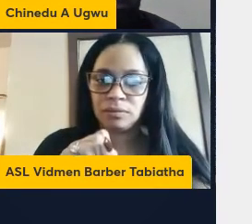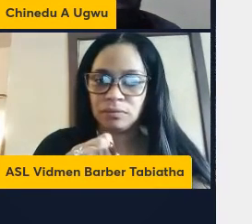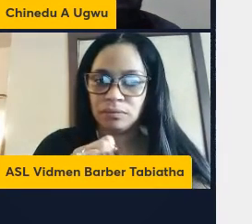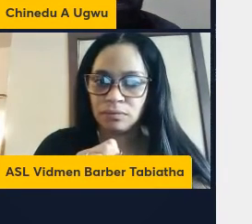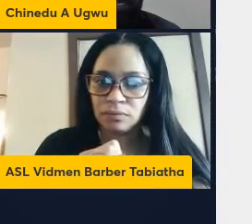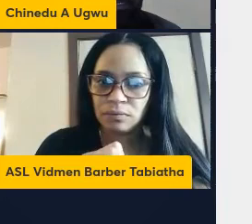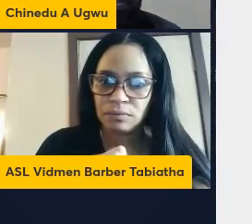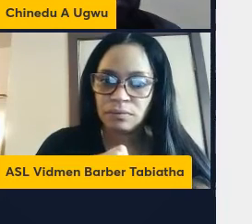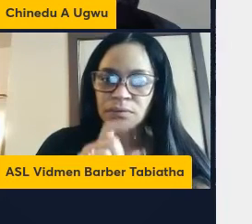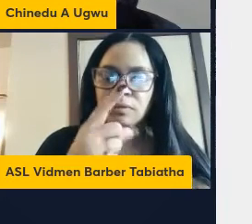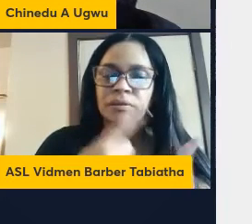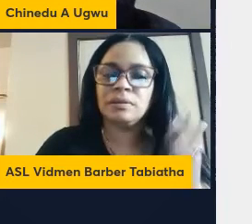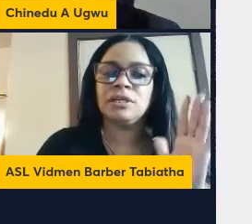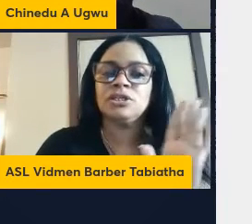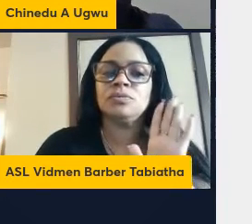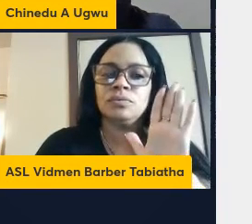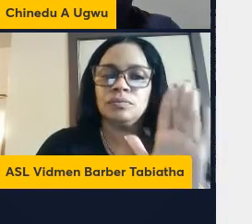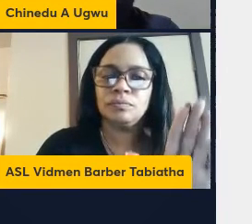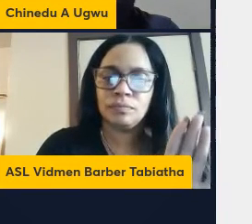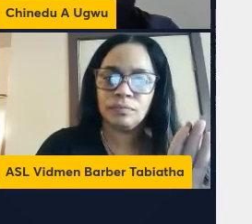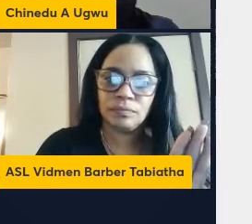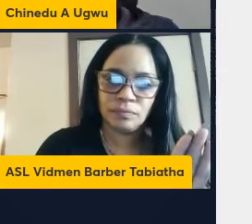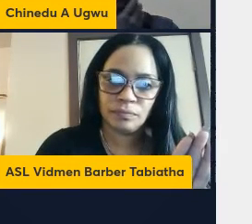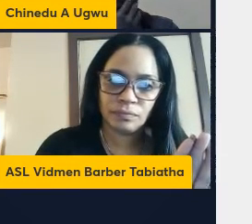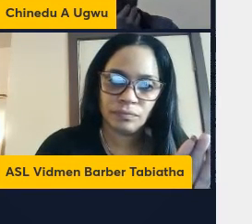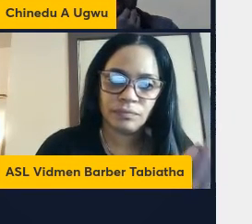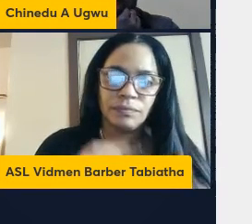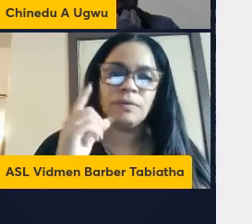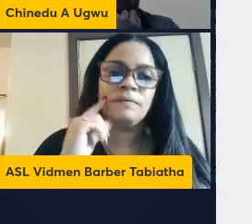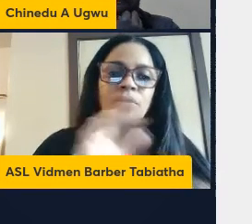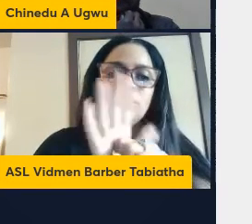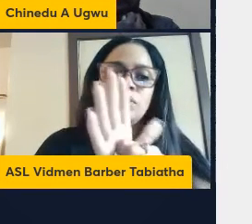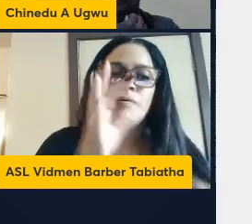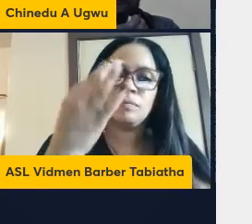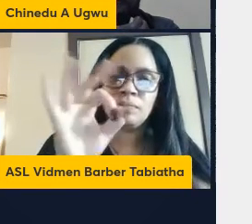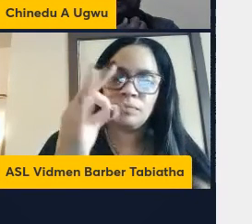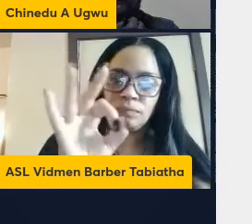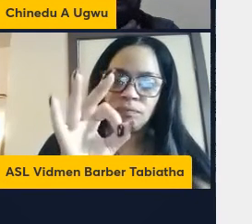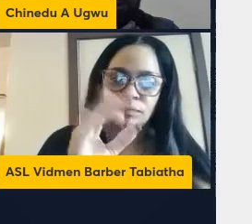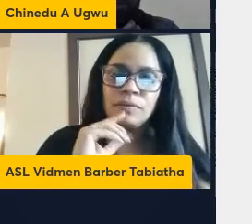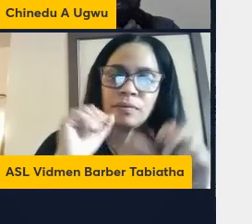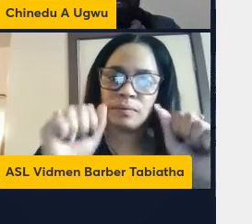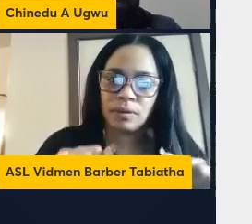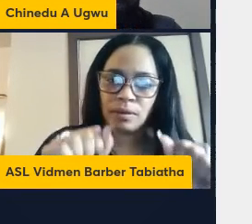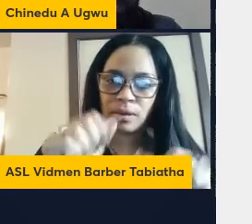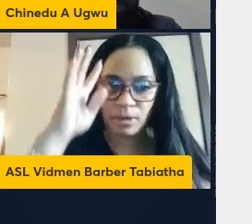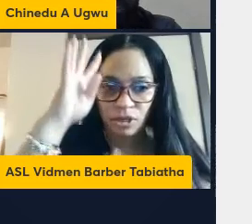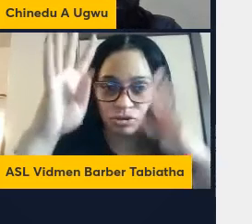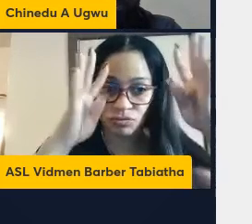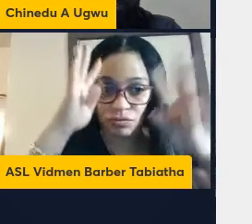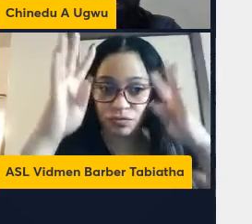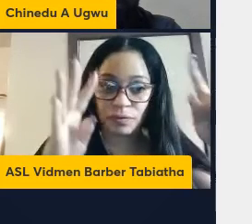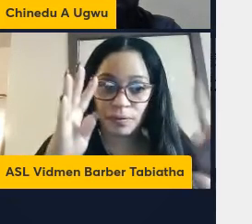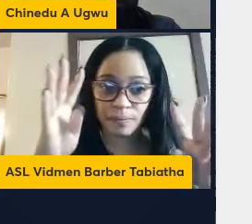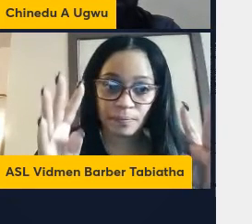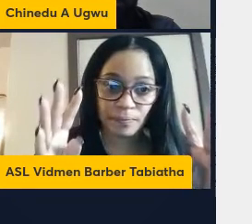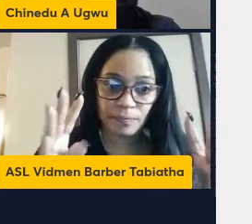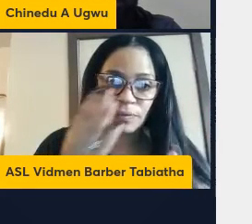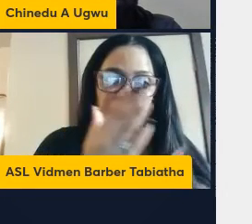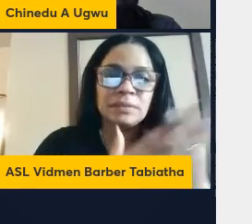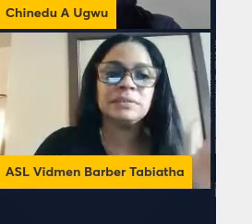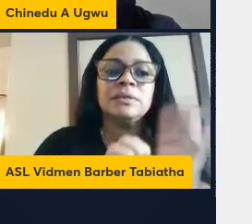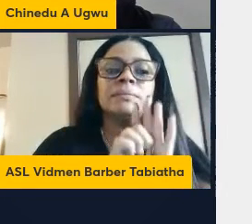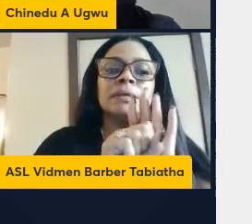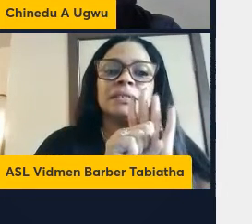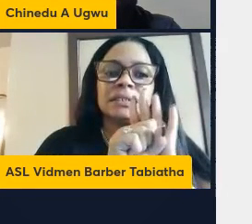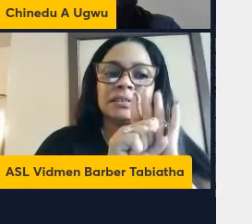of the data we've generated for the SARS-CoV-2 and the COVID-19 pandemic. We've been able to curate over 600 serial samples,